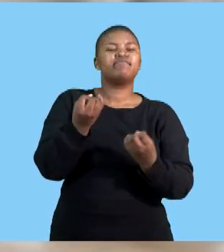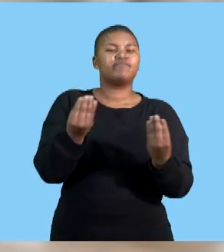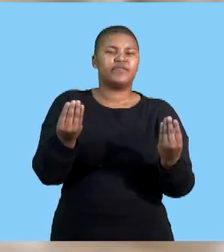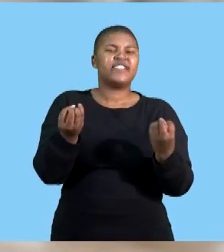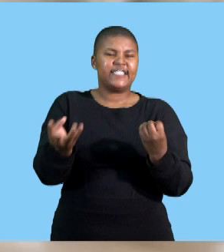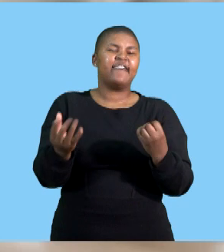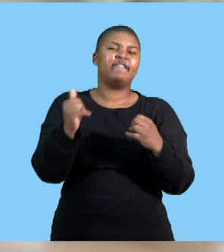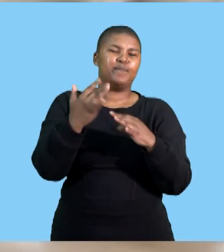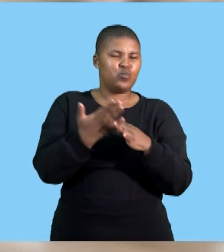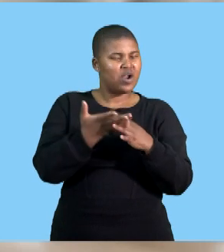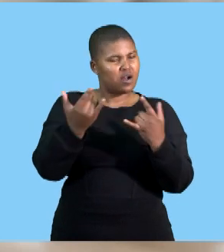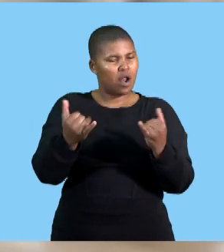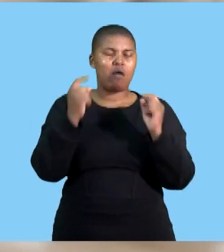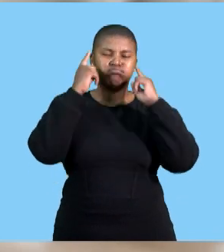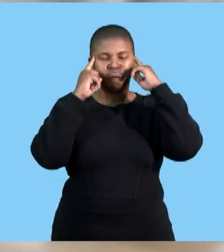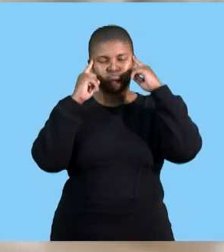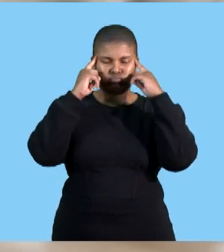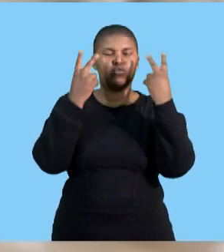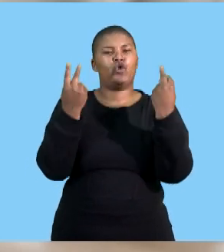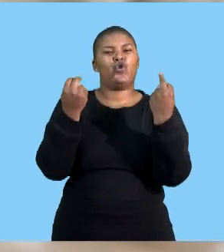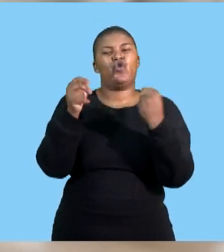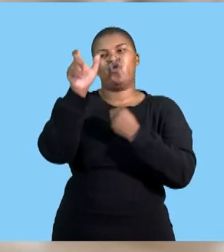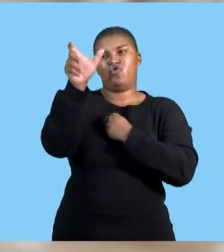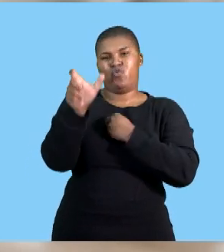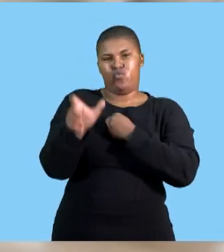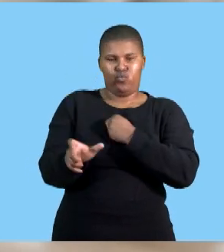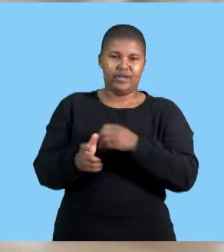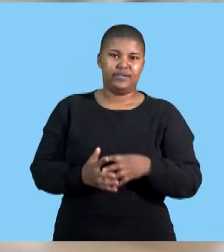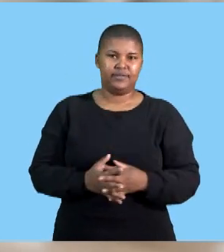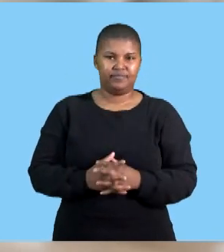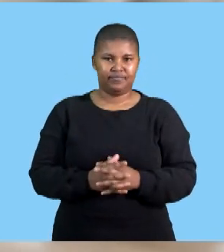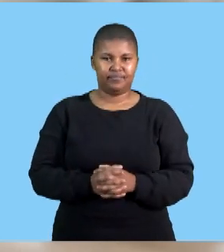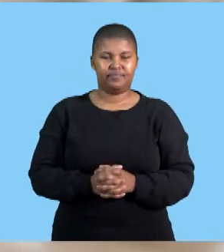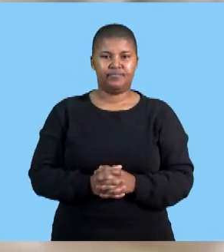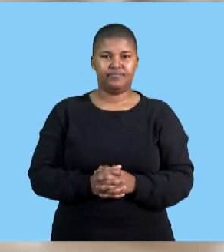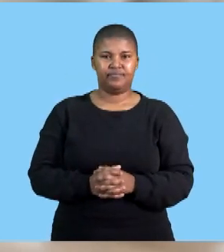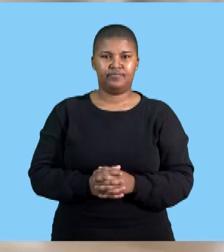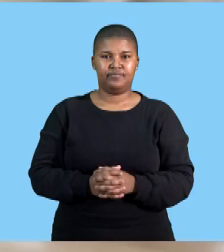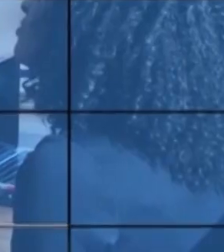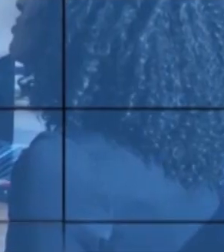seconds to internalize these new words as we head to an ad break.